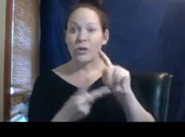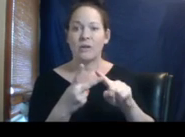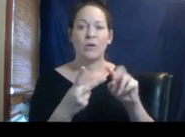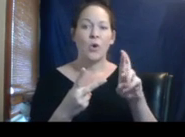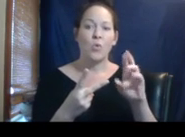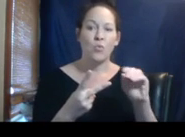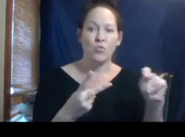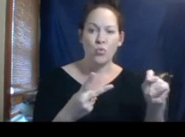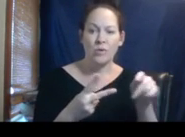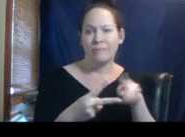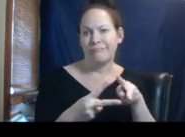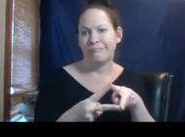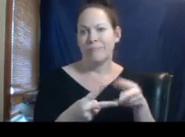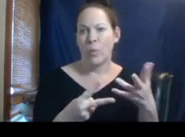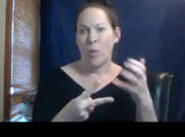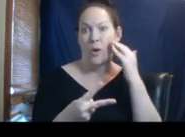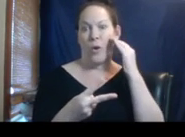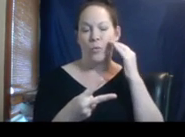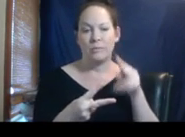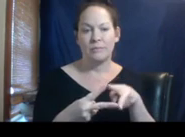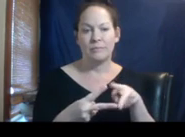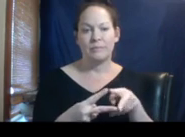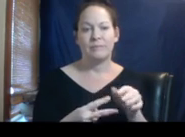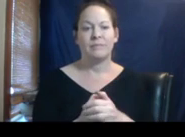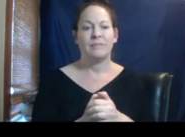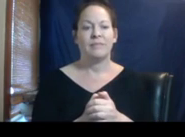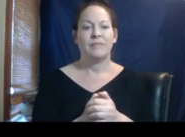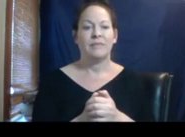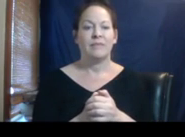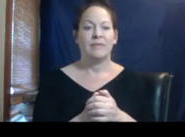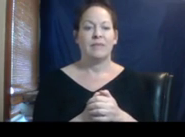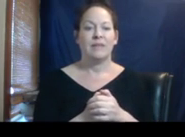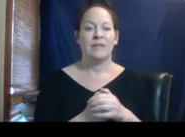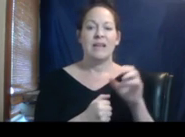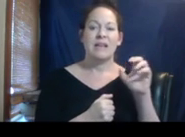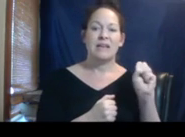x minus k's, there's going to be something called synthetic division.